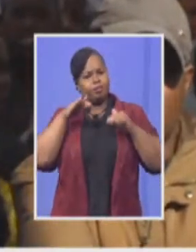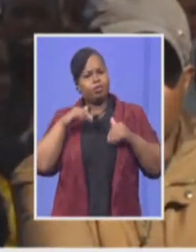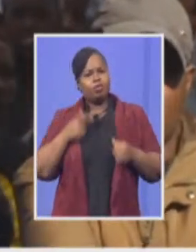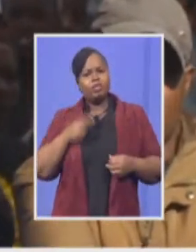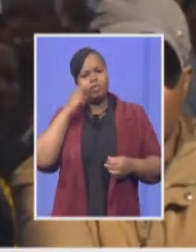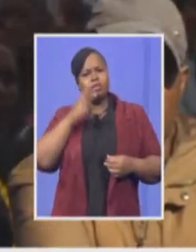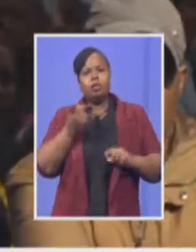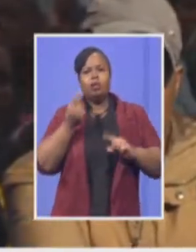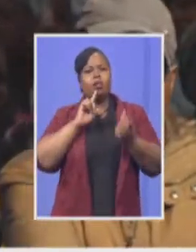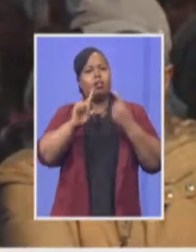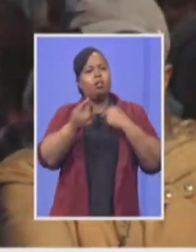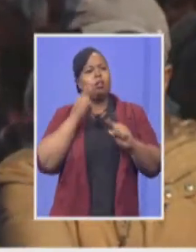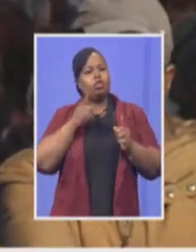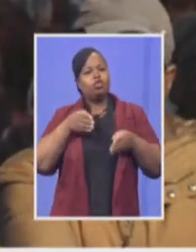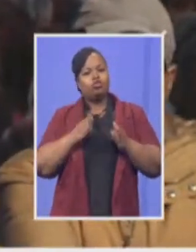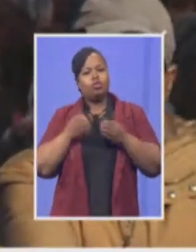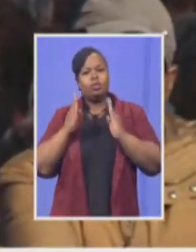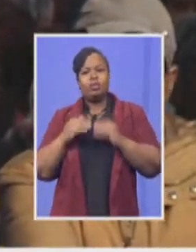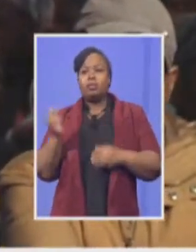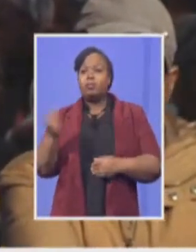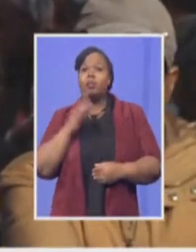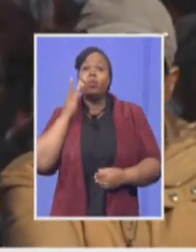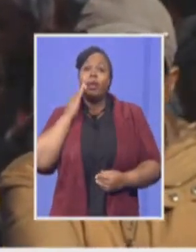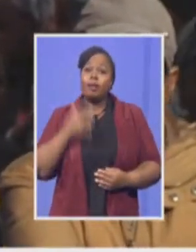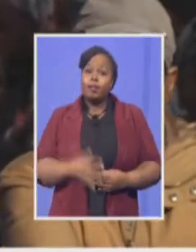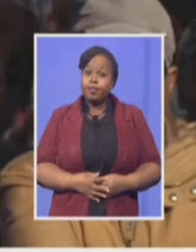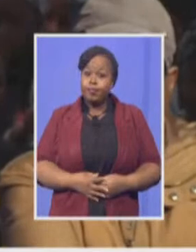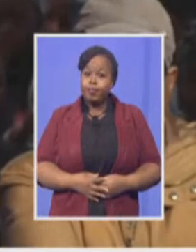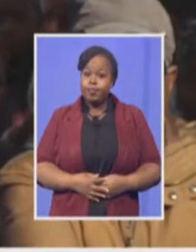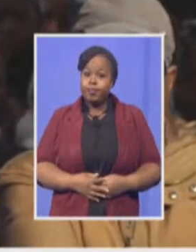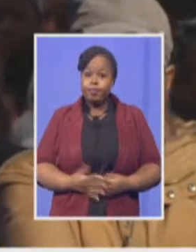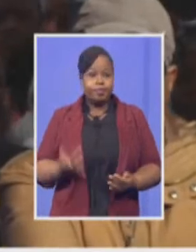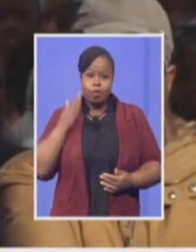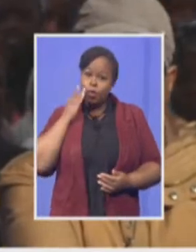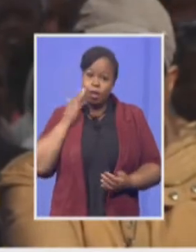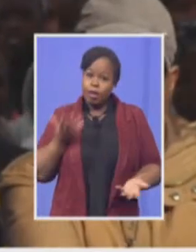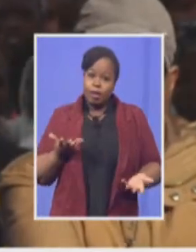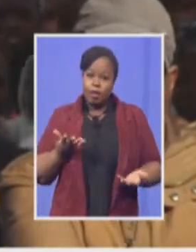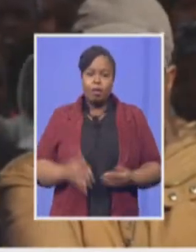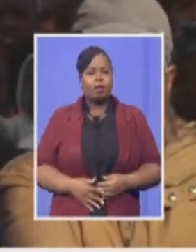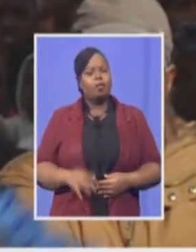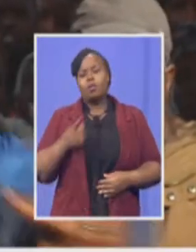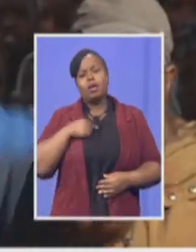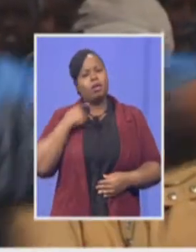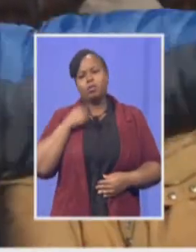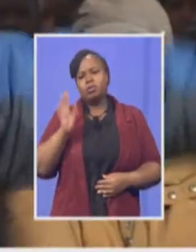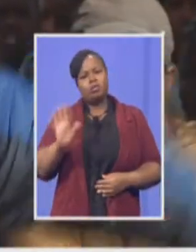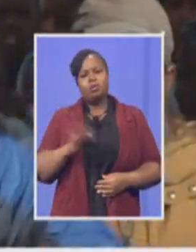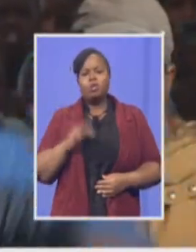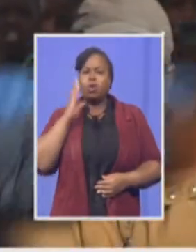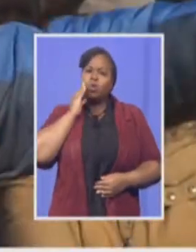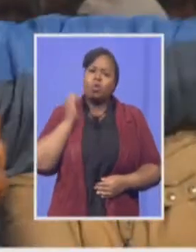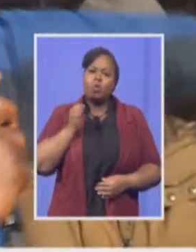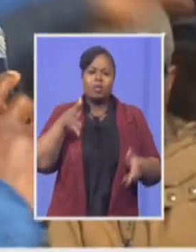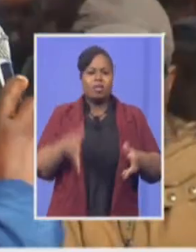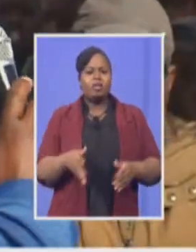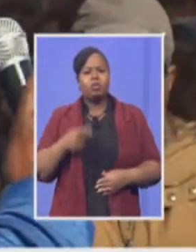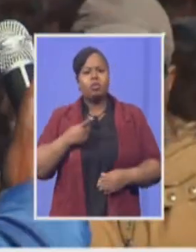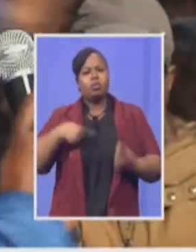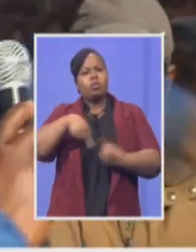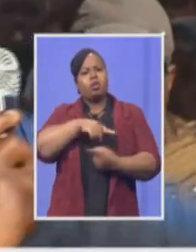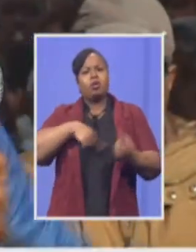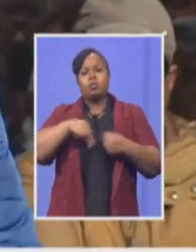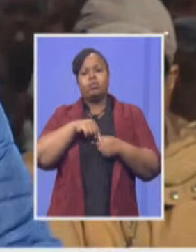behla benyuka apha baqashwa makunini baqashwa makunini asingagugi indosi sigugele khona apha siloko sijikeleza